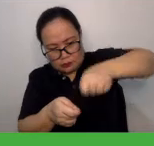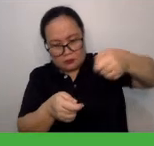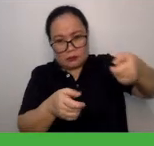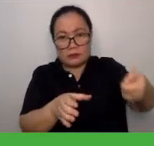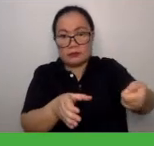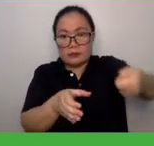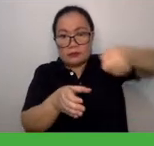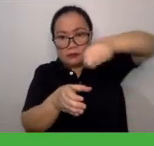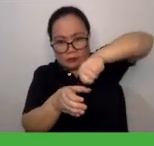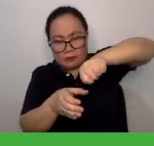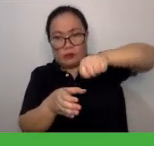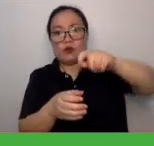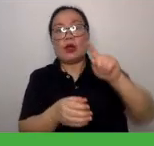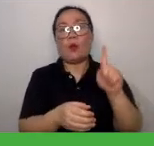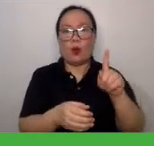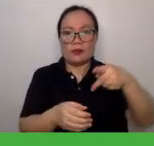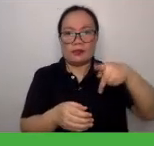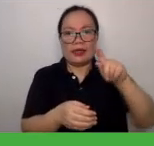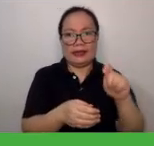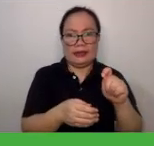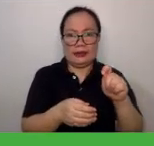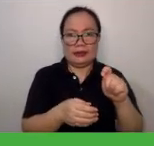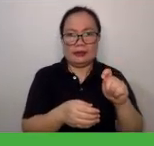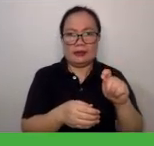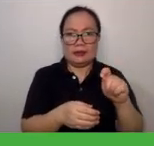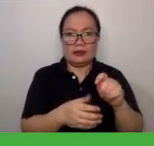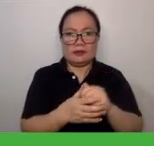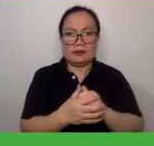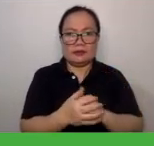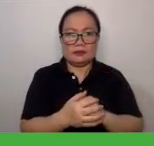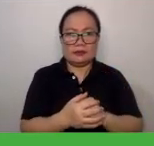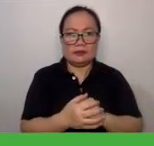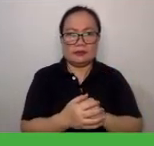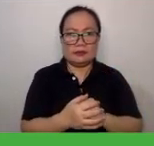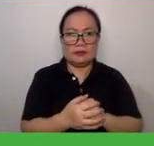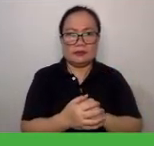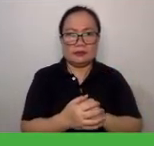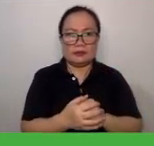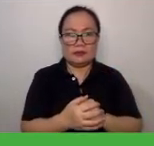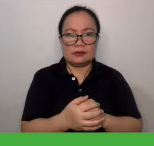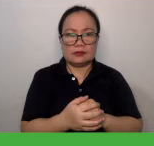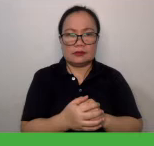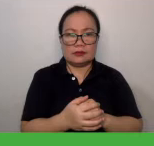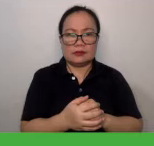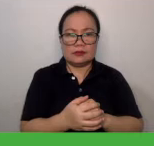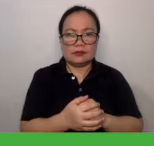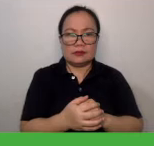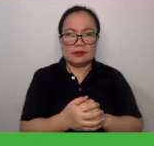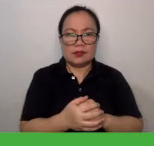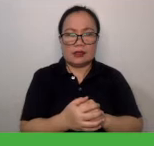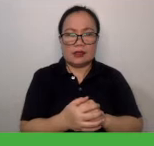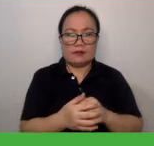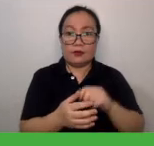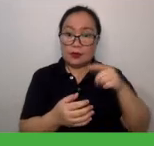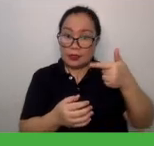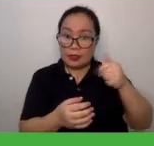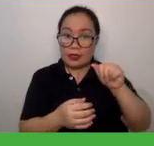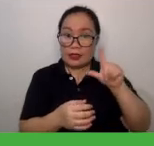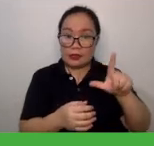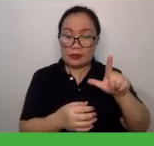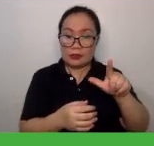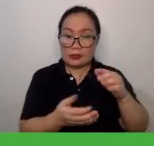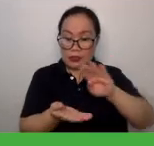sa isang malaking baso. Okay? That is 1 pint. And then for gallon, that is yung amount